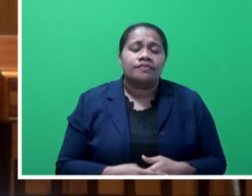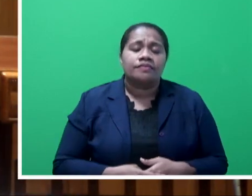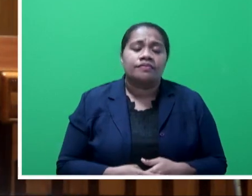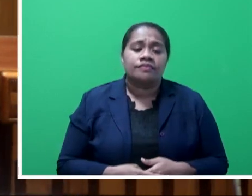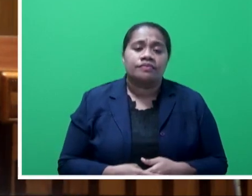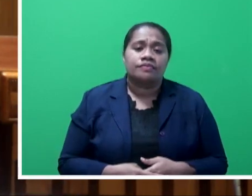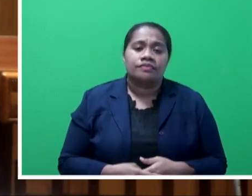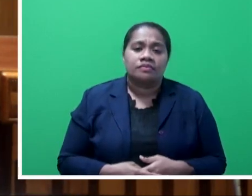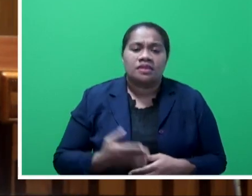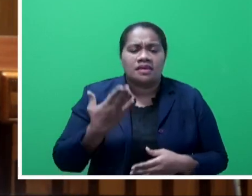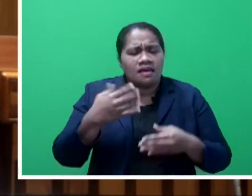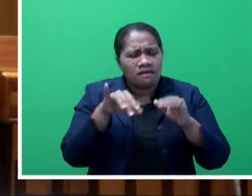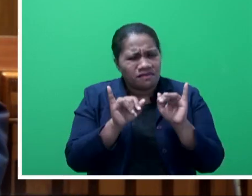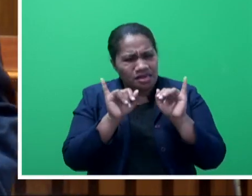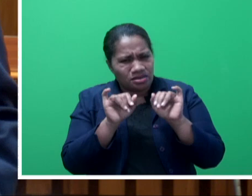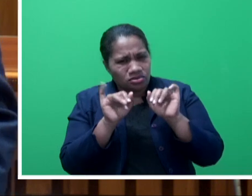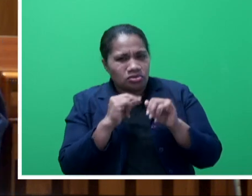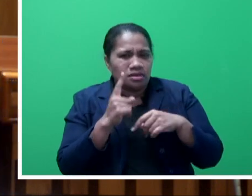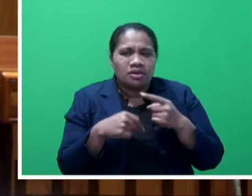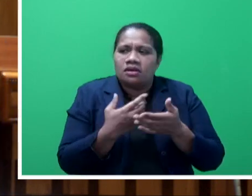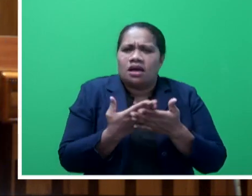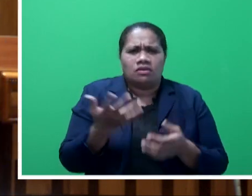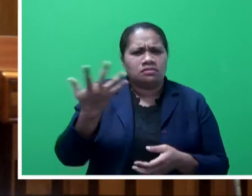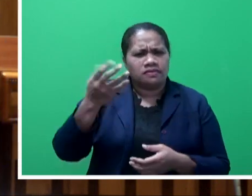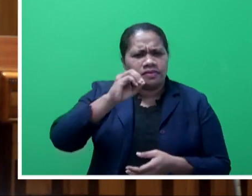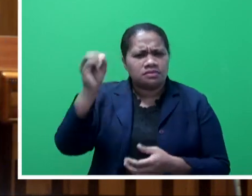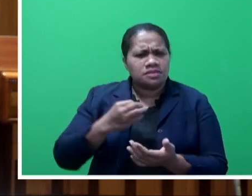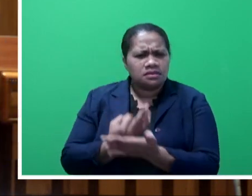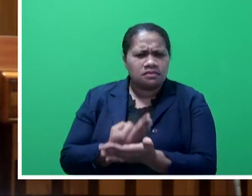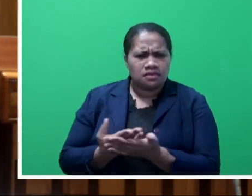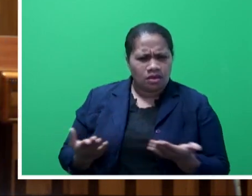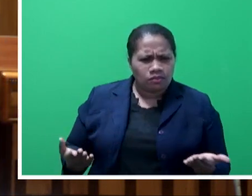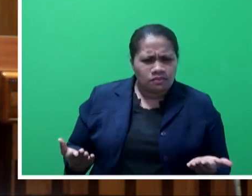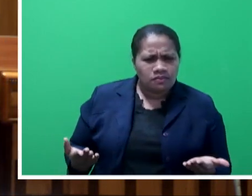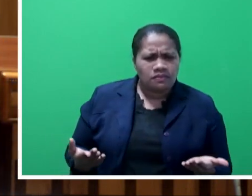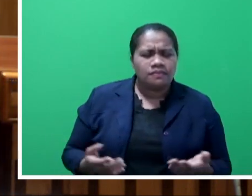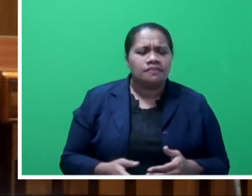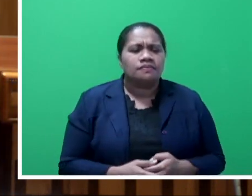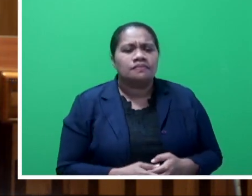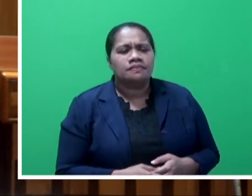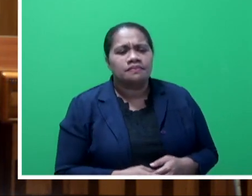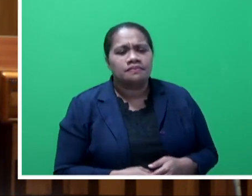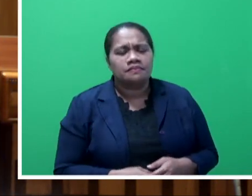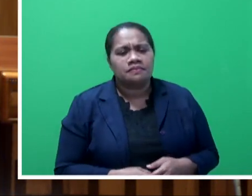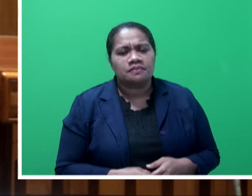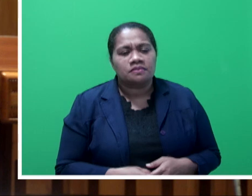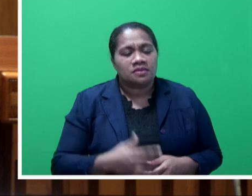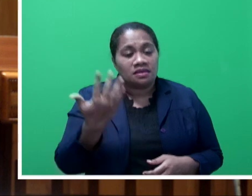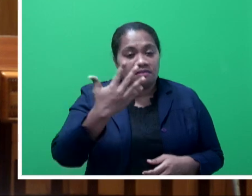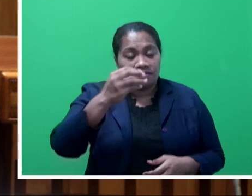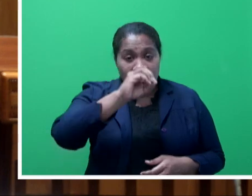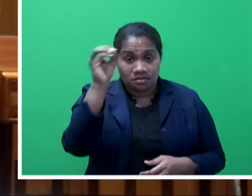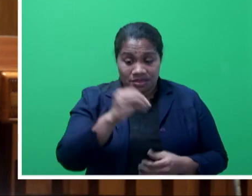there was an issue raised about how did we come up with the 15% fee. Mr. Speaker, sir, the 15% fee